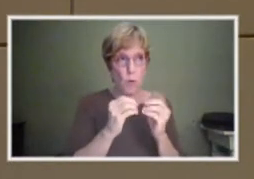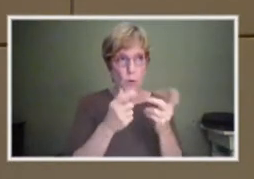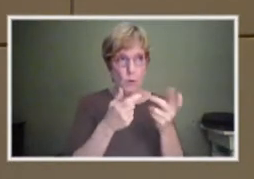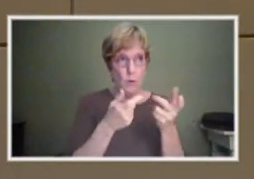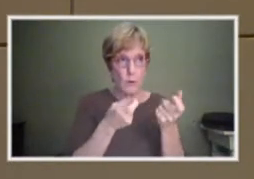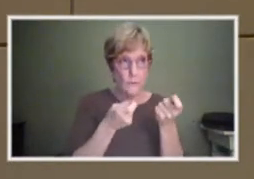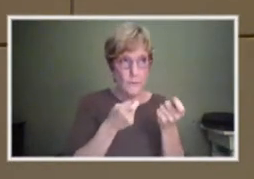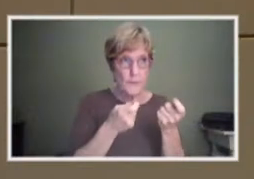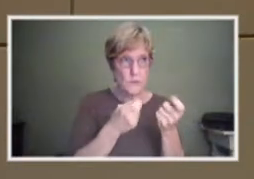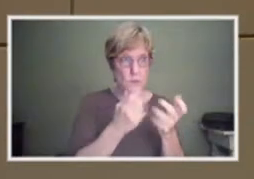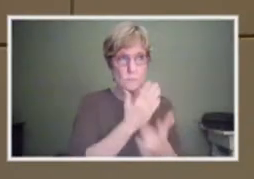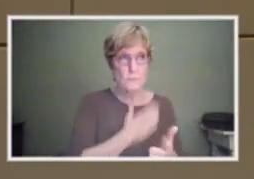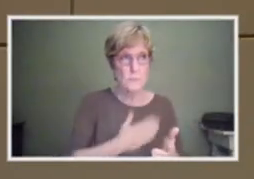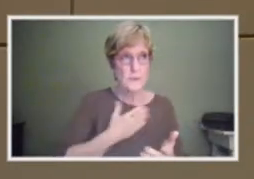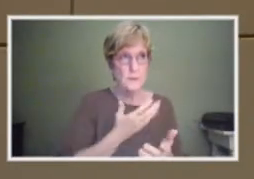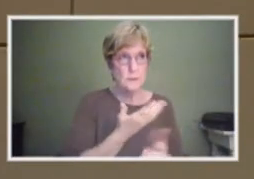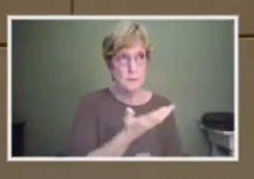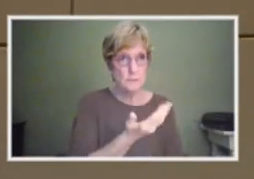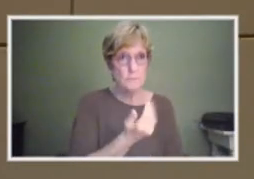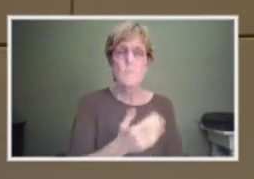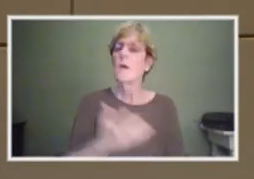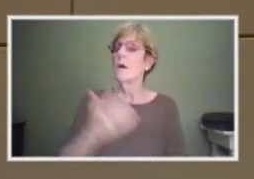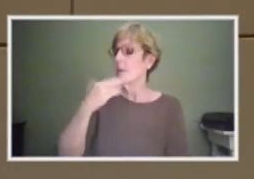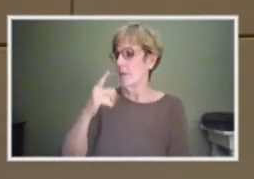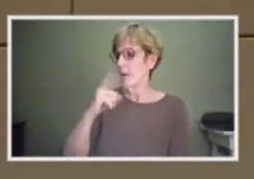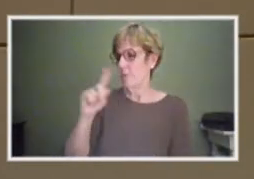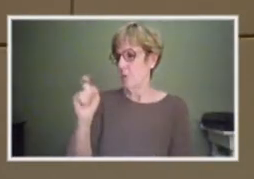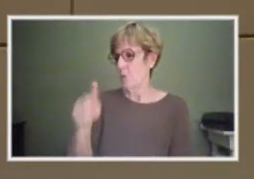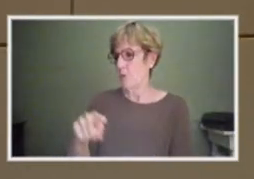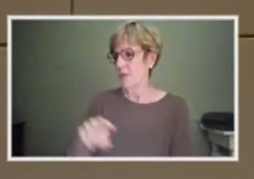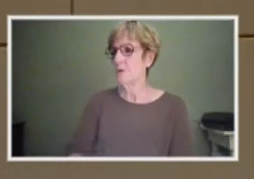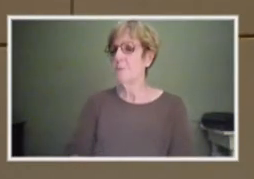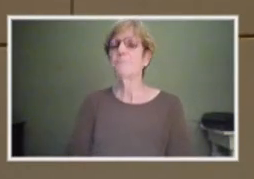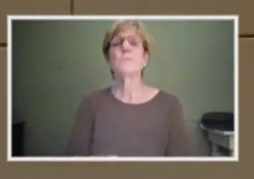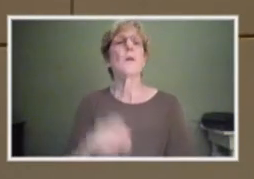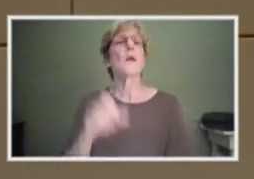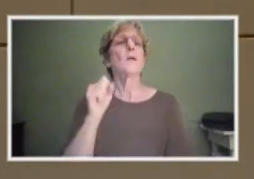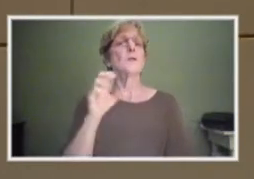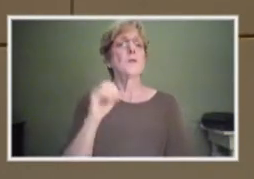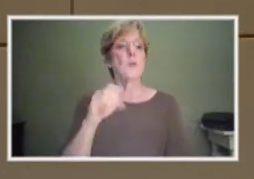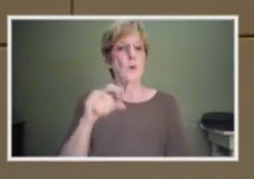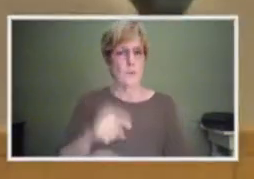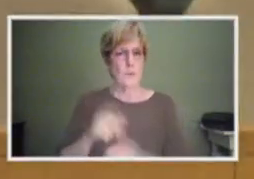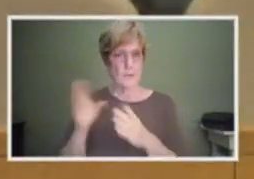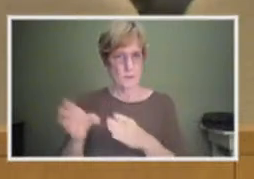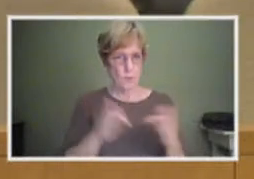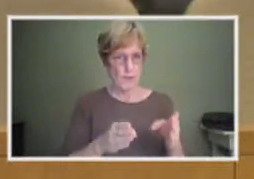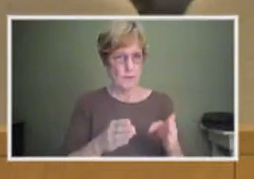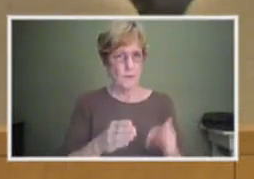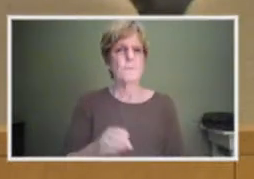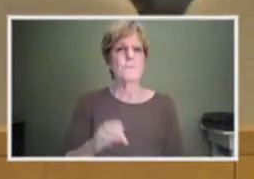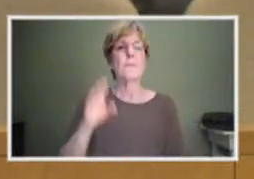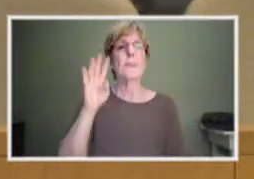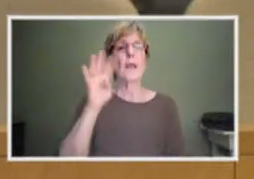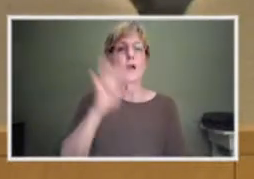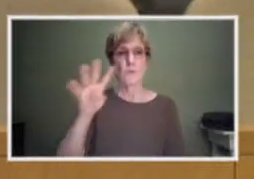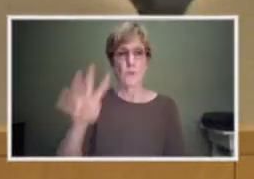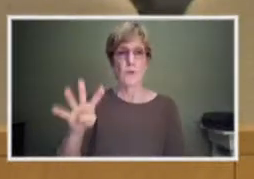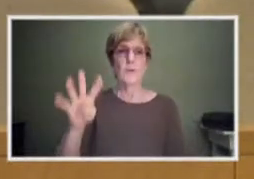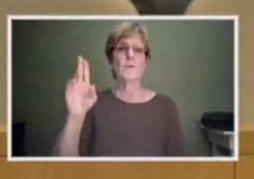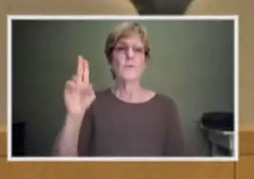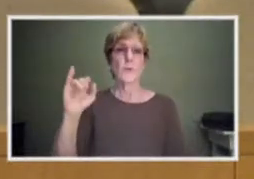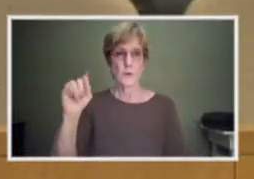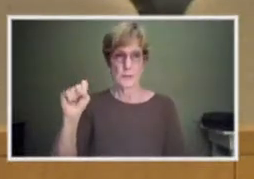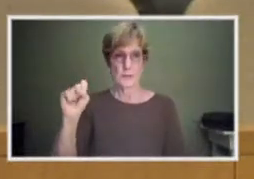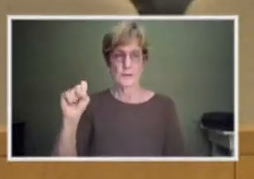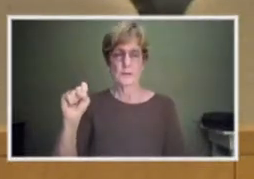please. Yes, thank you for the question, Councilmember Mayfield. So under this arrangement, 44 of the units would be devoted to the rental